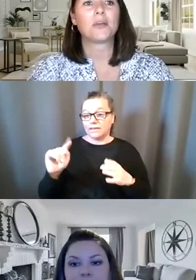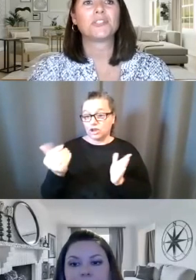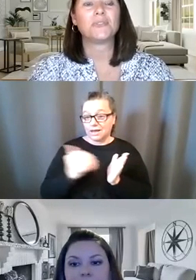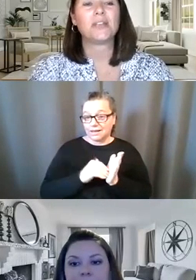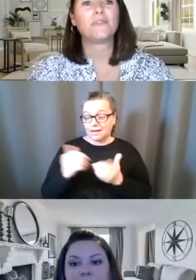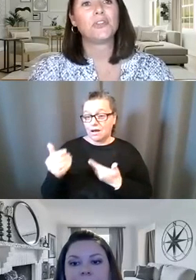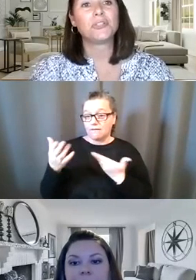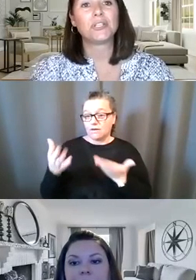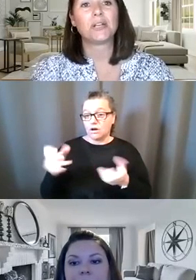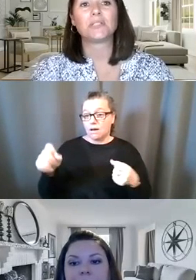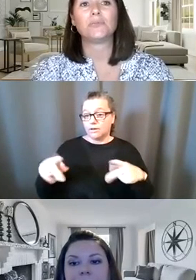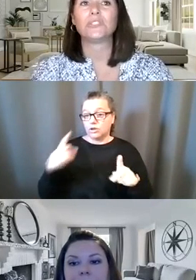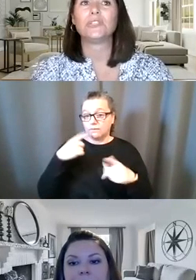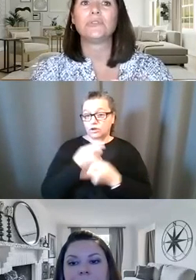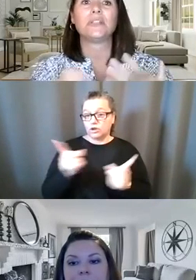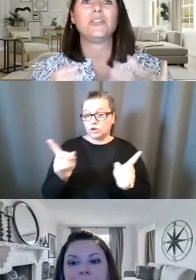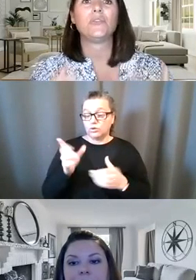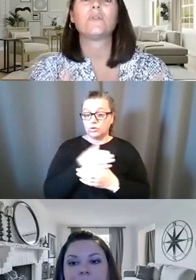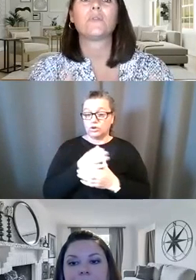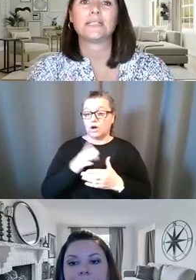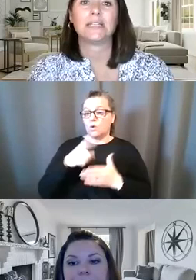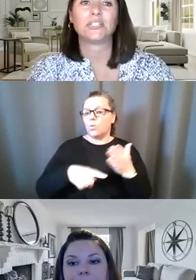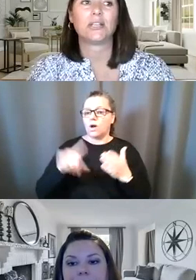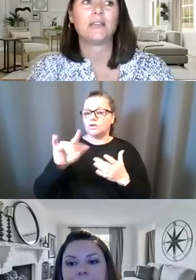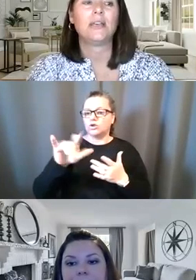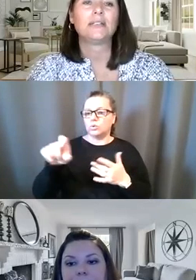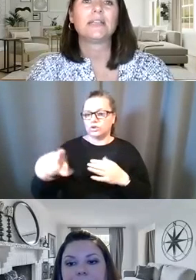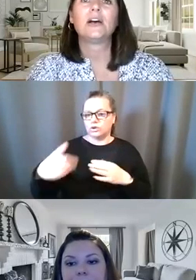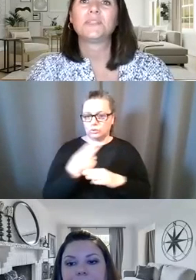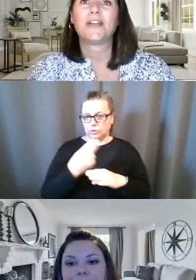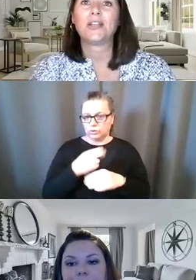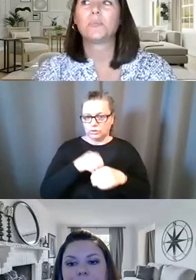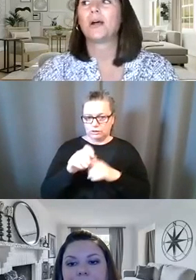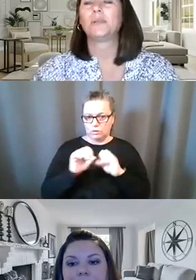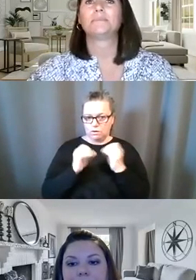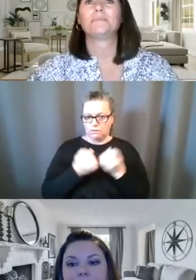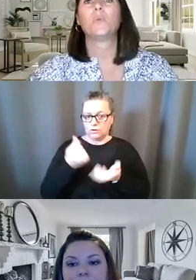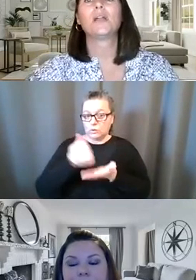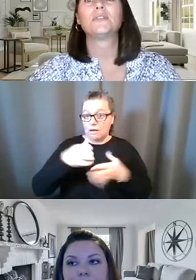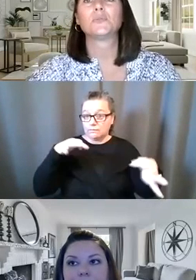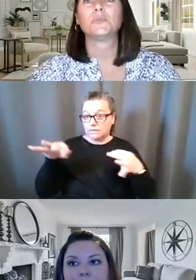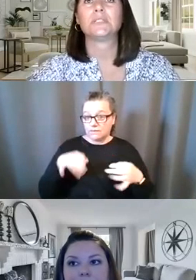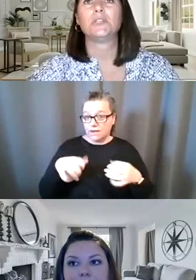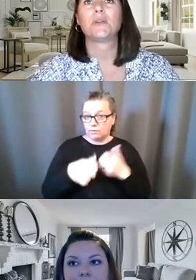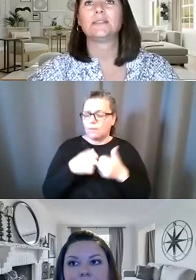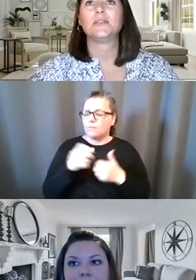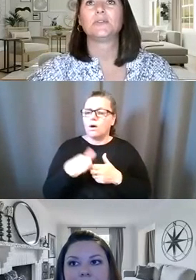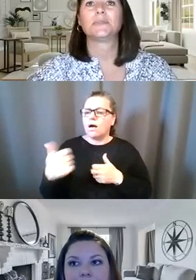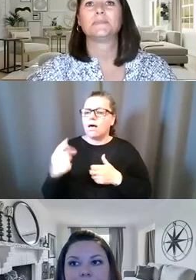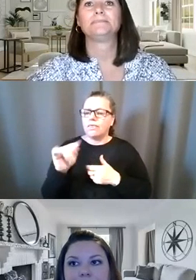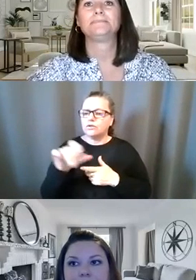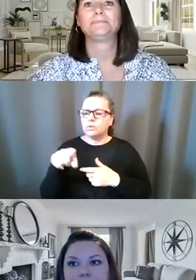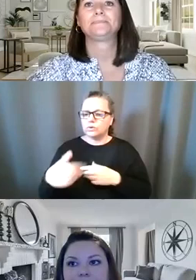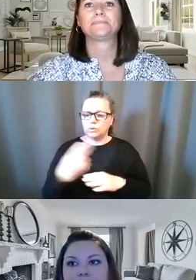offer an opportunity for you to share what tools you use in your organization to help define your problem. What other tools do you guys